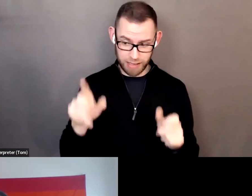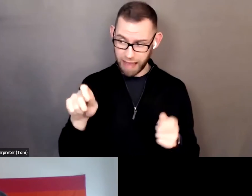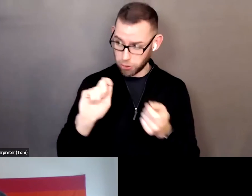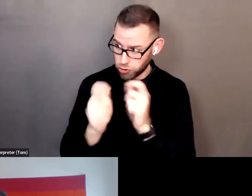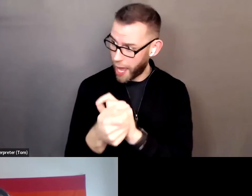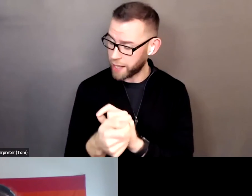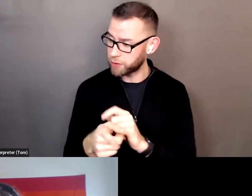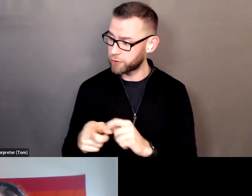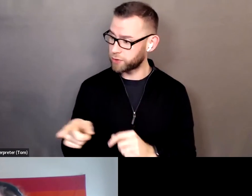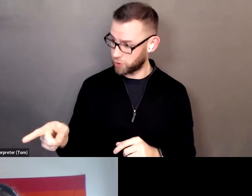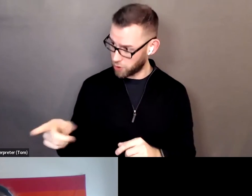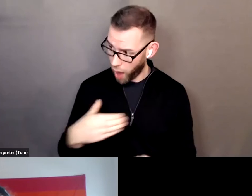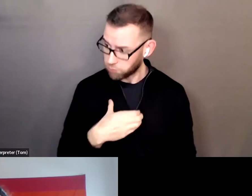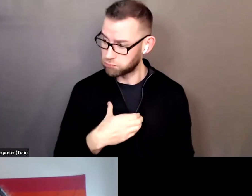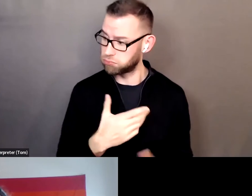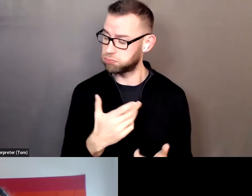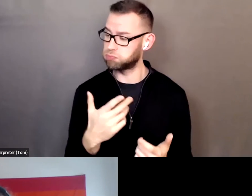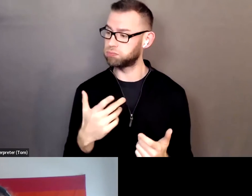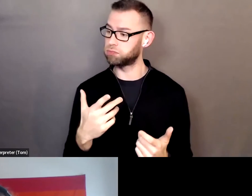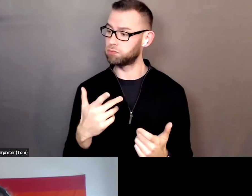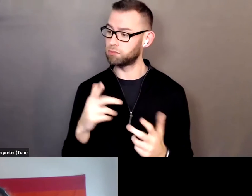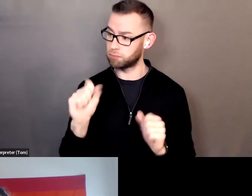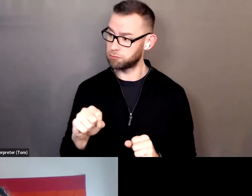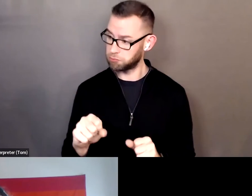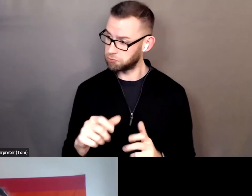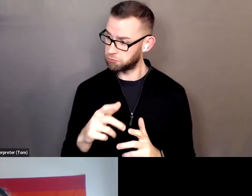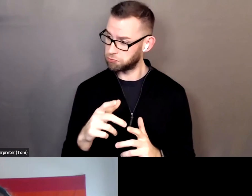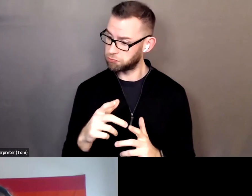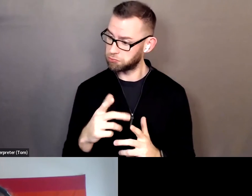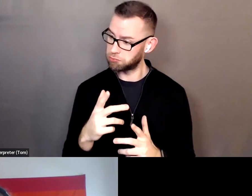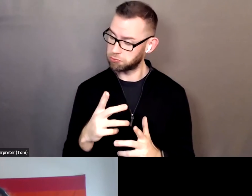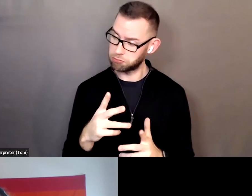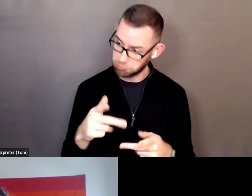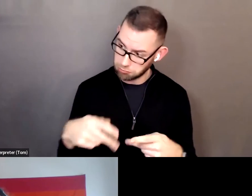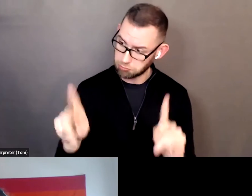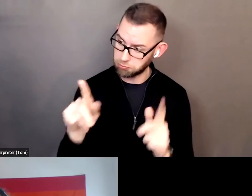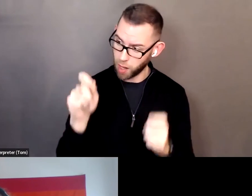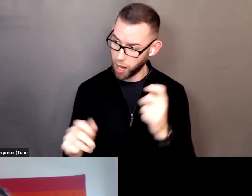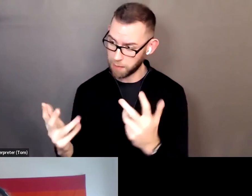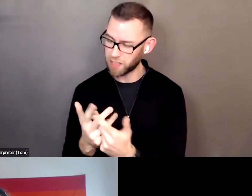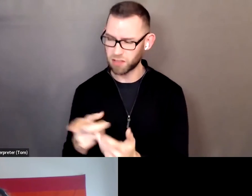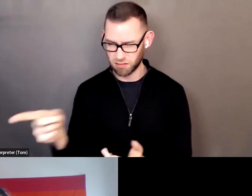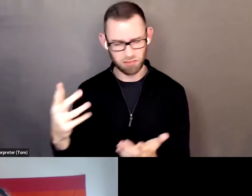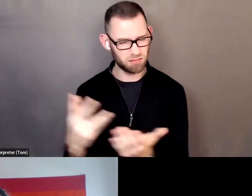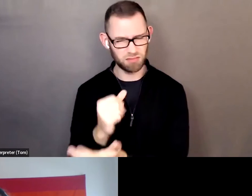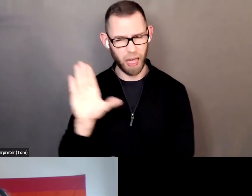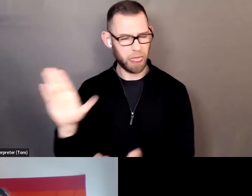overturned and they could get the accommodation that they're seeking out, they should utilize their rights, even if it